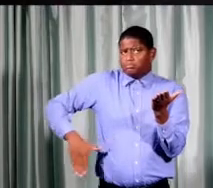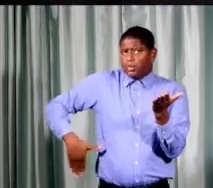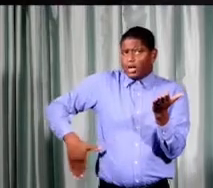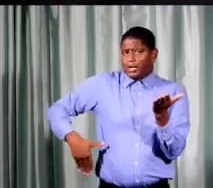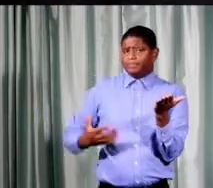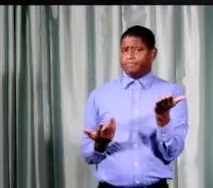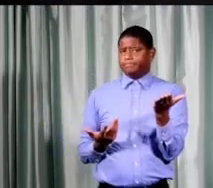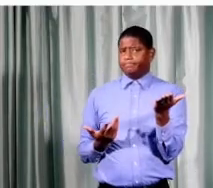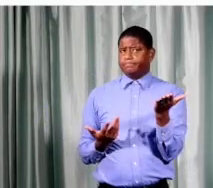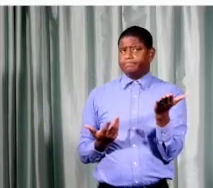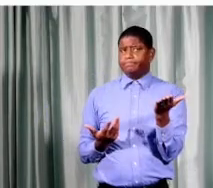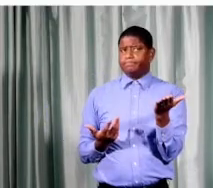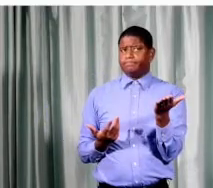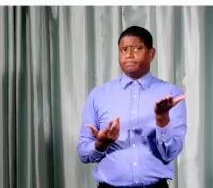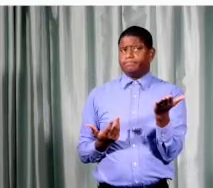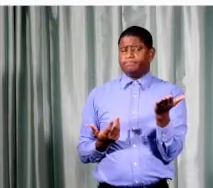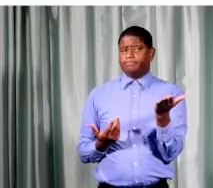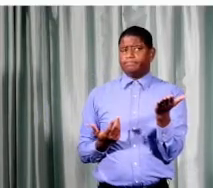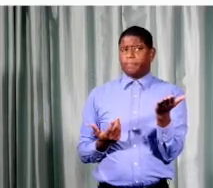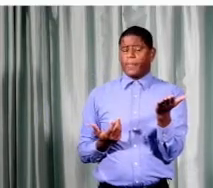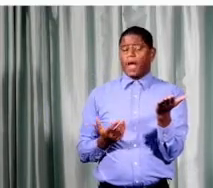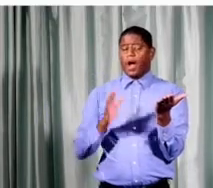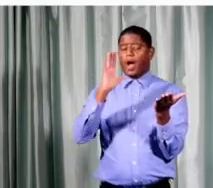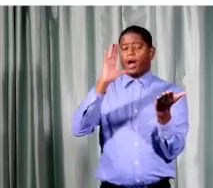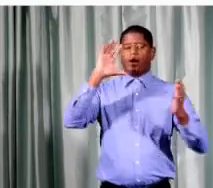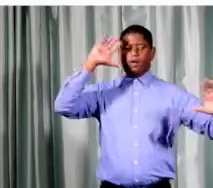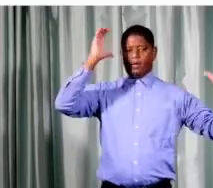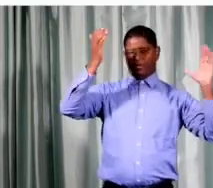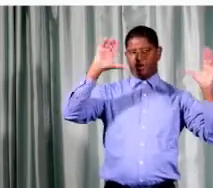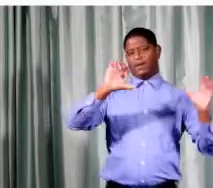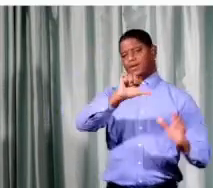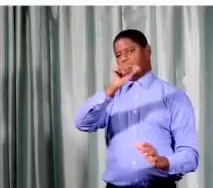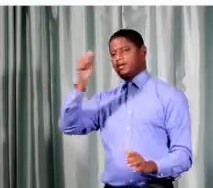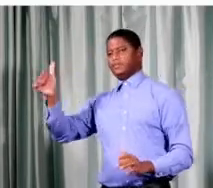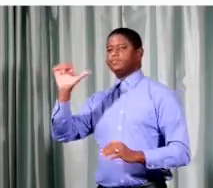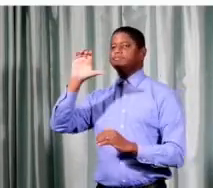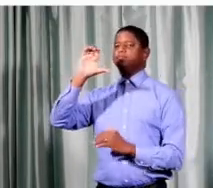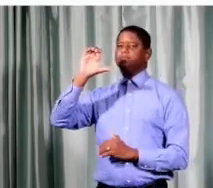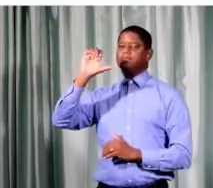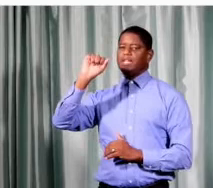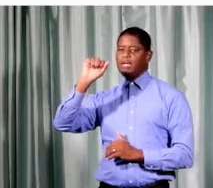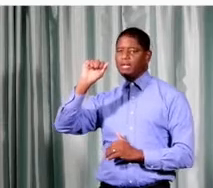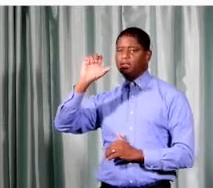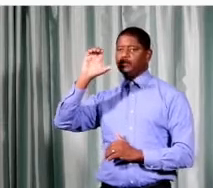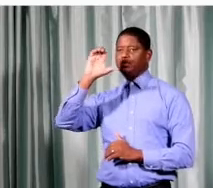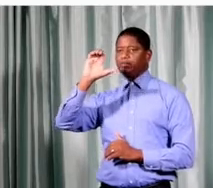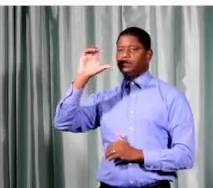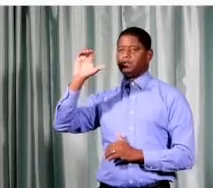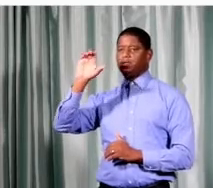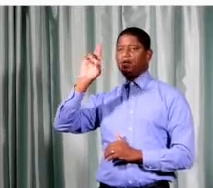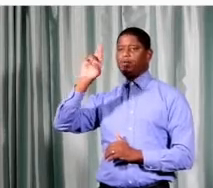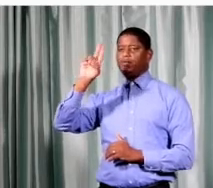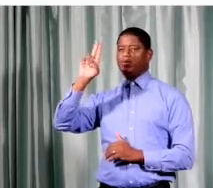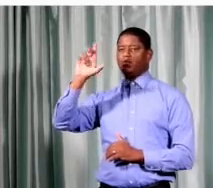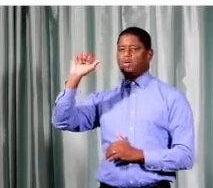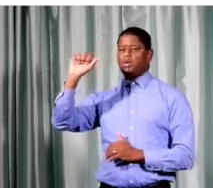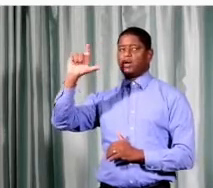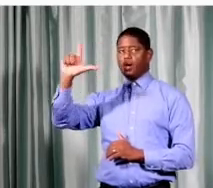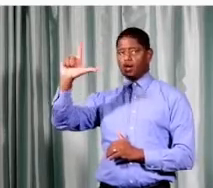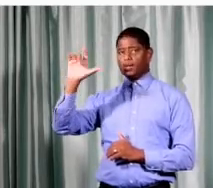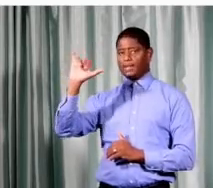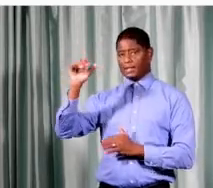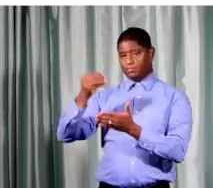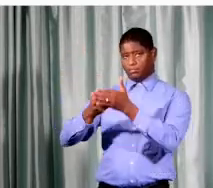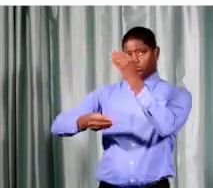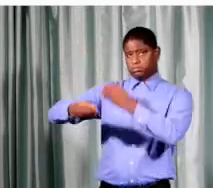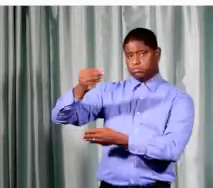do if you use credit. Accrual accounting was created to deal with these